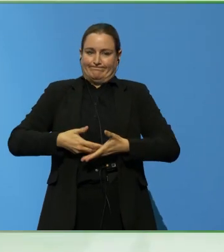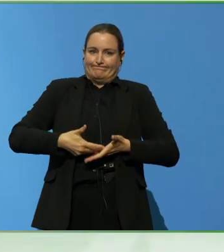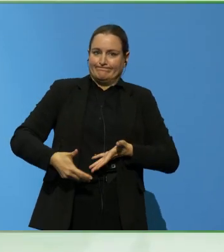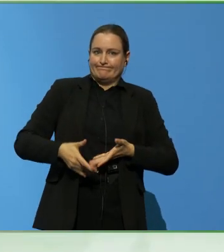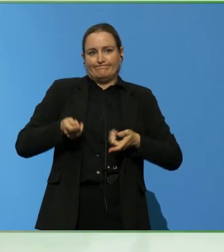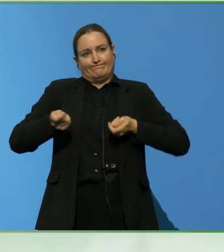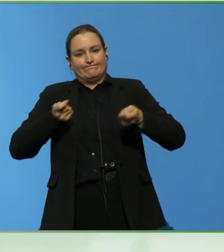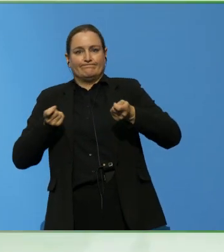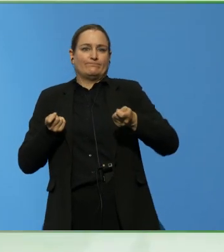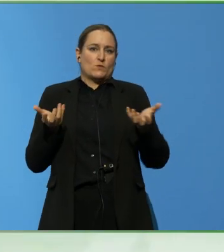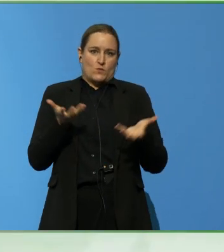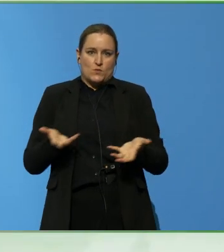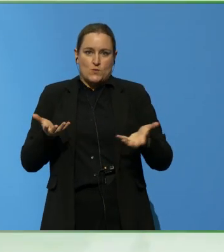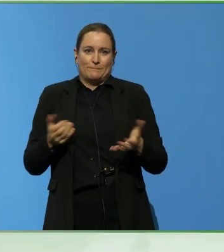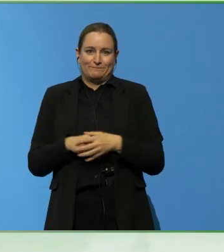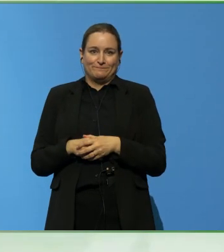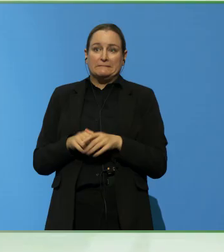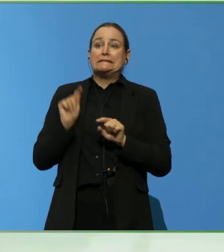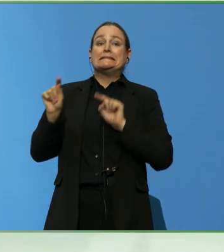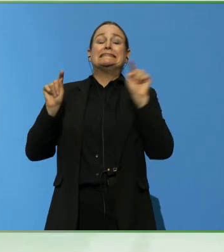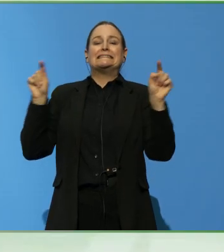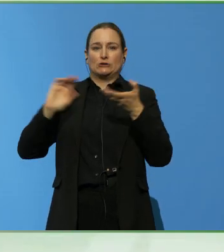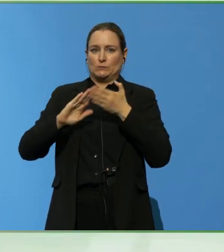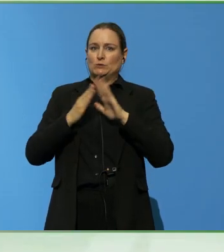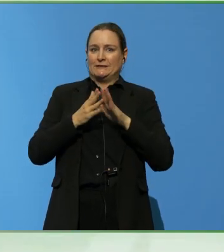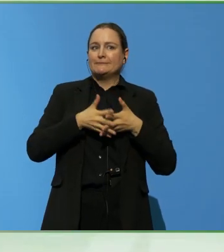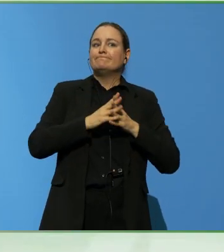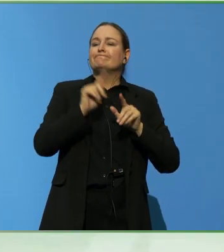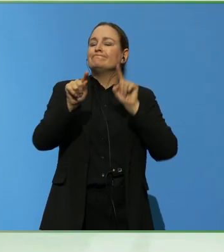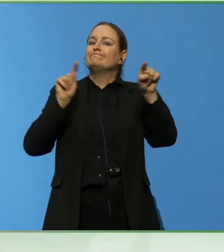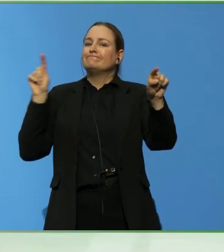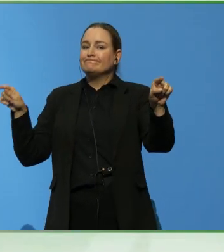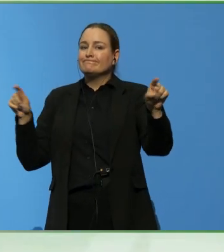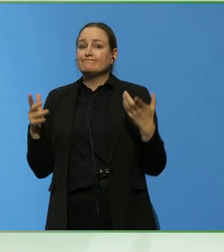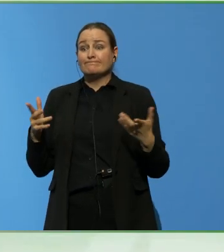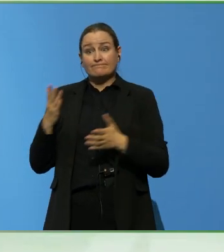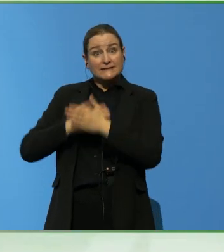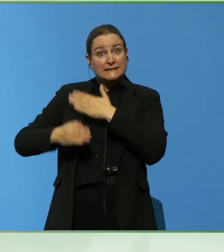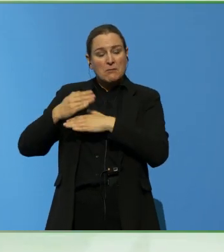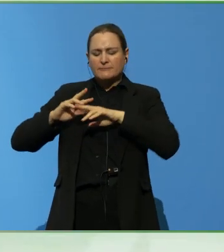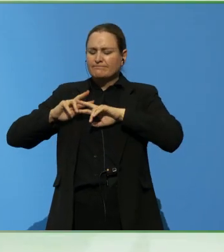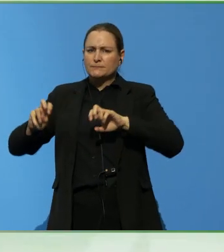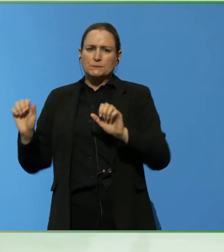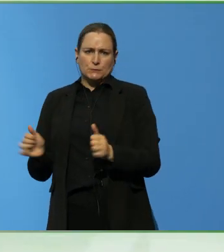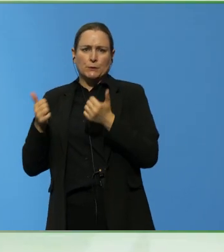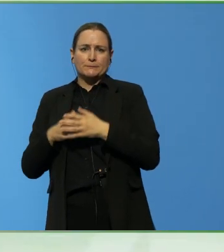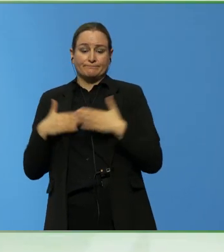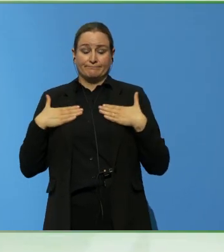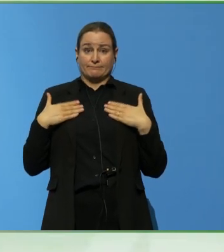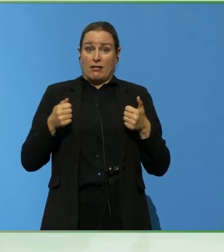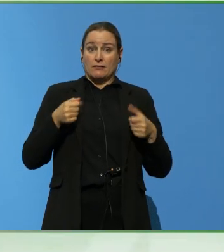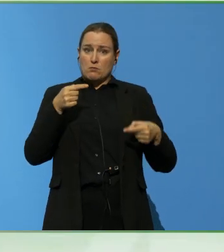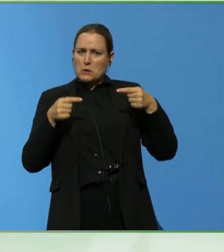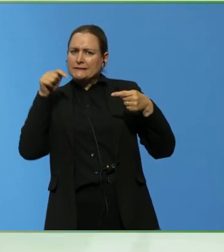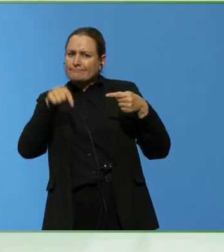in development and humanitarian settings. She has extensive experience in disability and health political analysis and